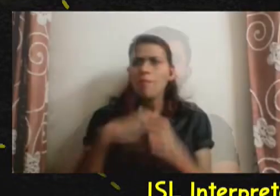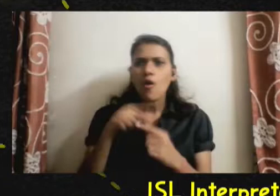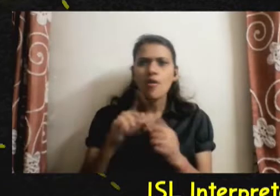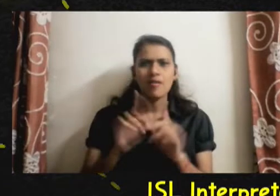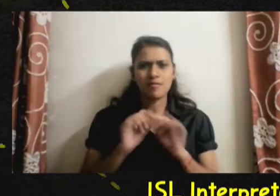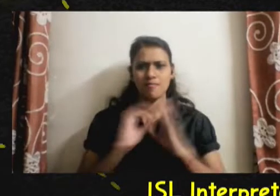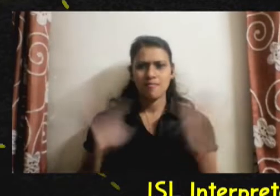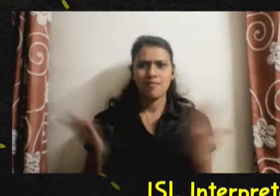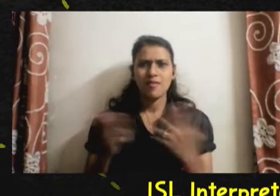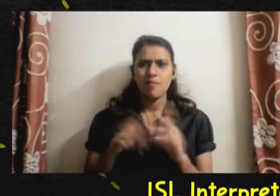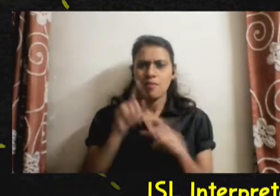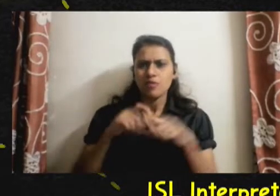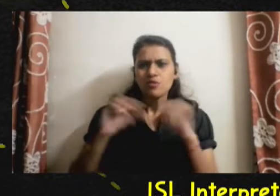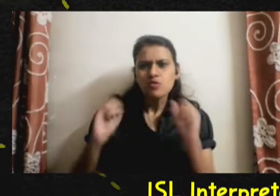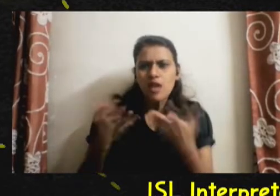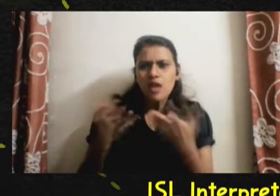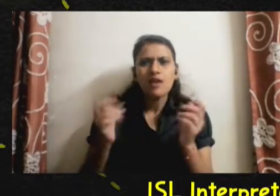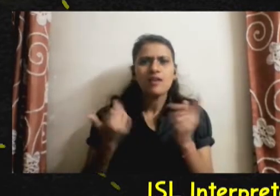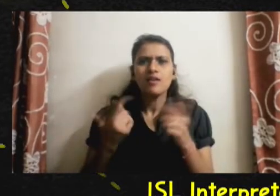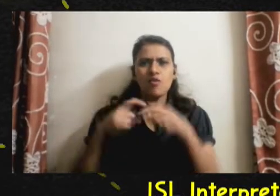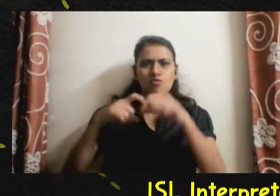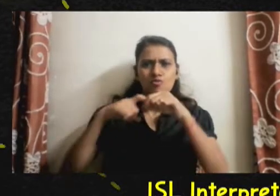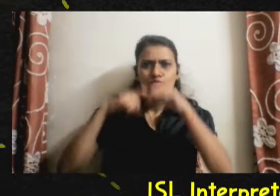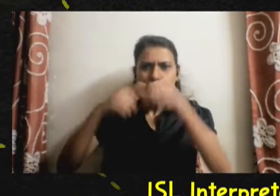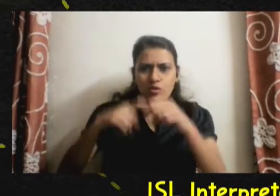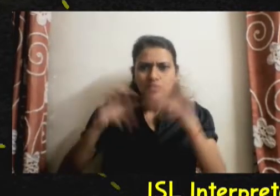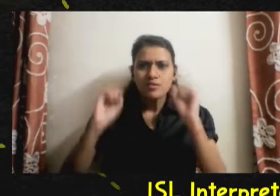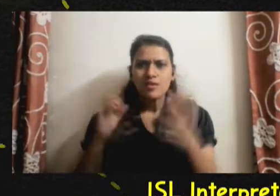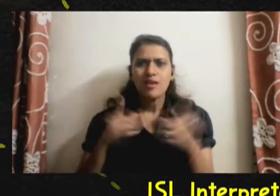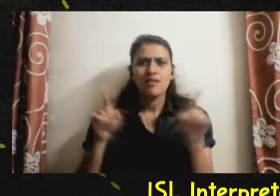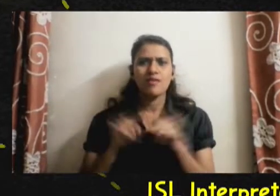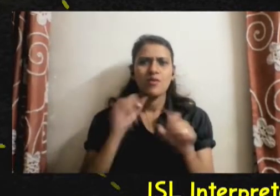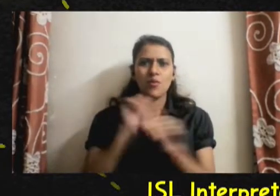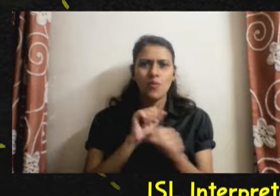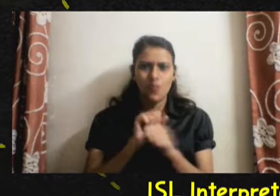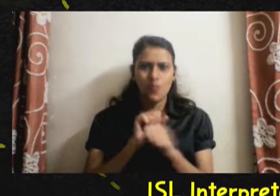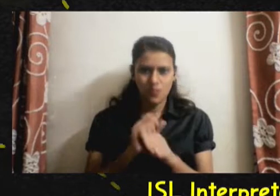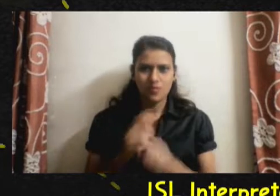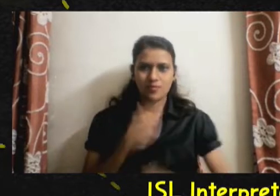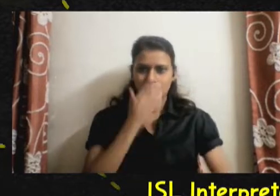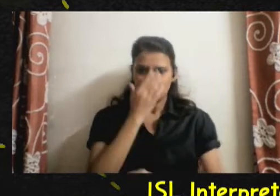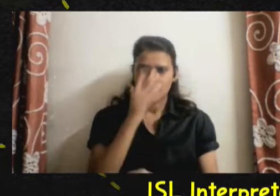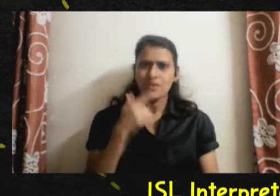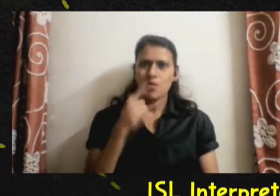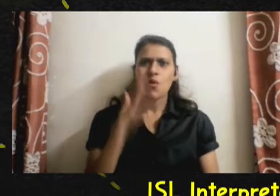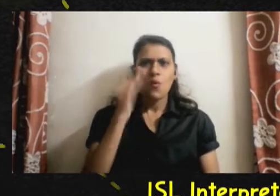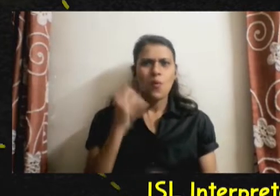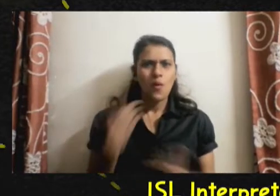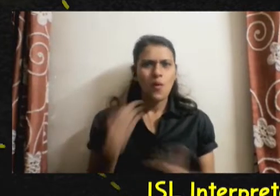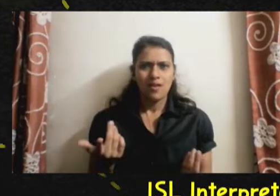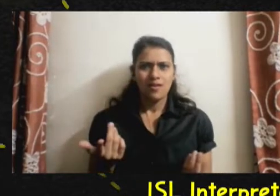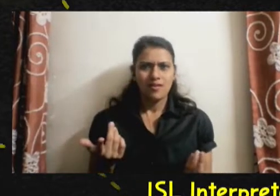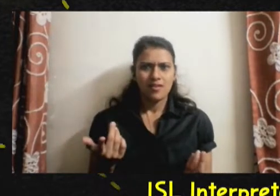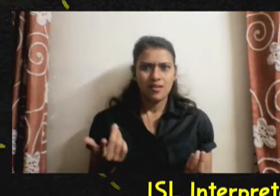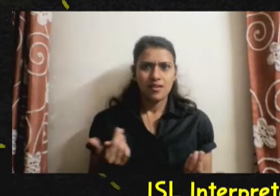start with questions, and it speaks to me of the kind of story of, say, a 4-year-old standing and saying, why? Then you answer a question and then say, then, but